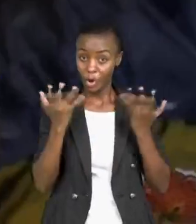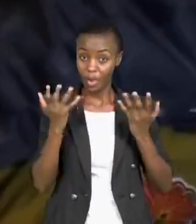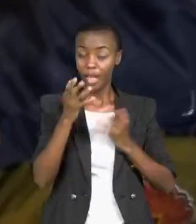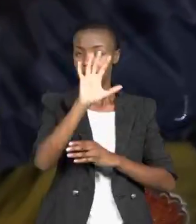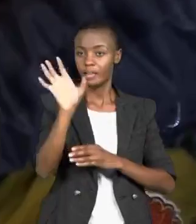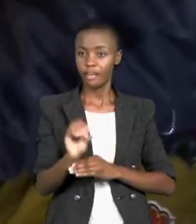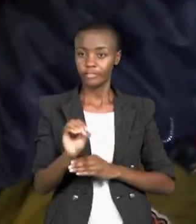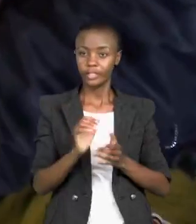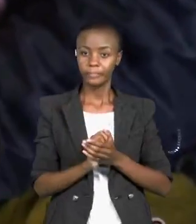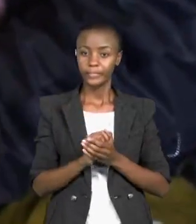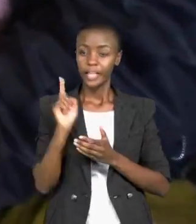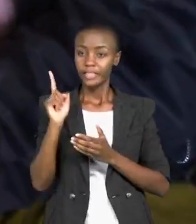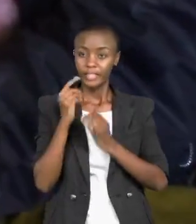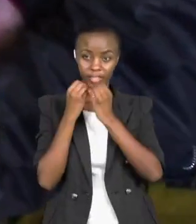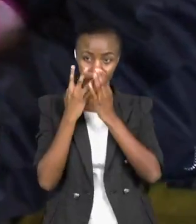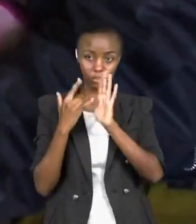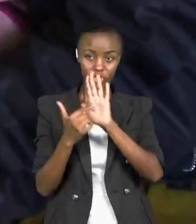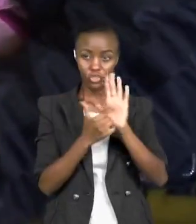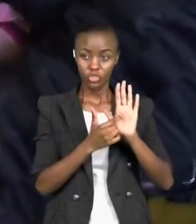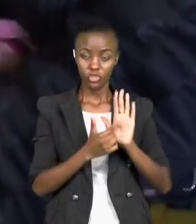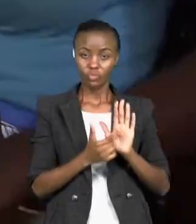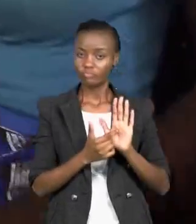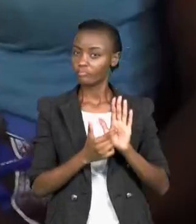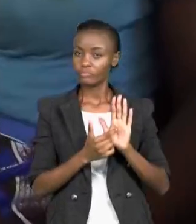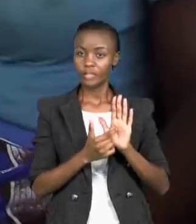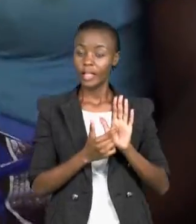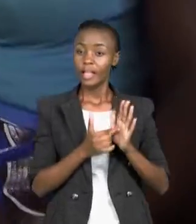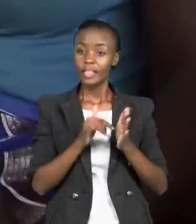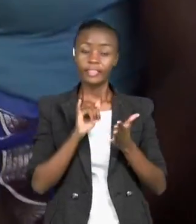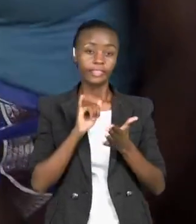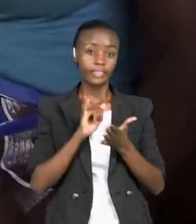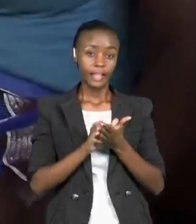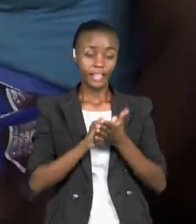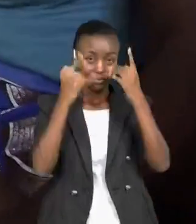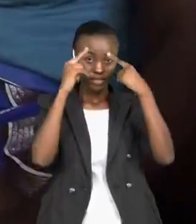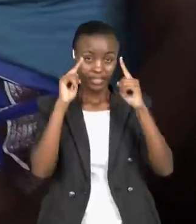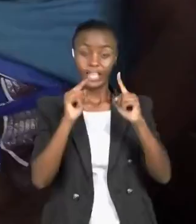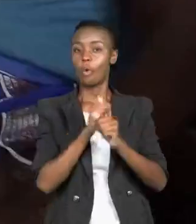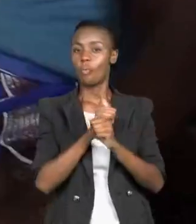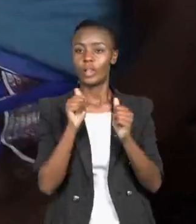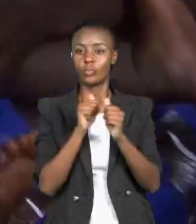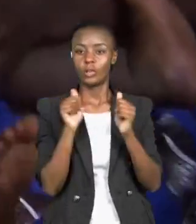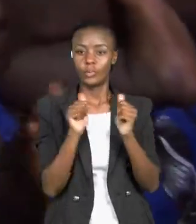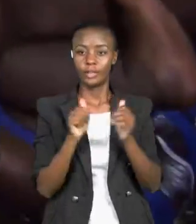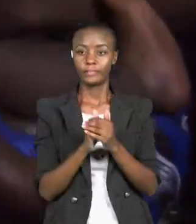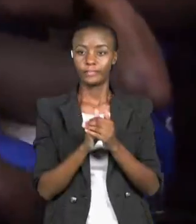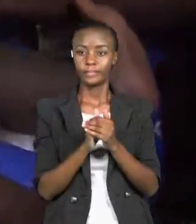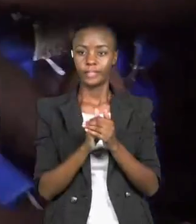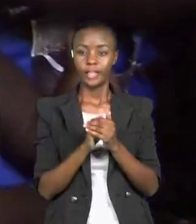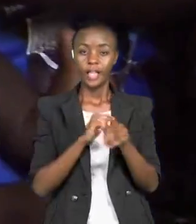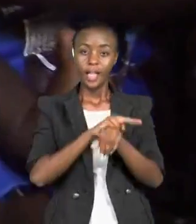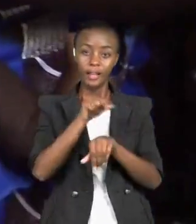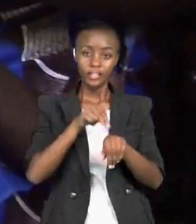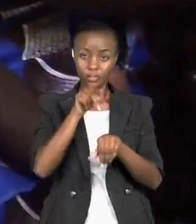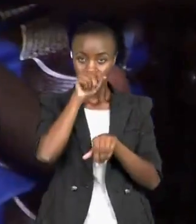The ferocious statistics are, however, not to imply that there are no gains made in the fight. According to the National Malaria